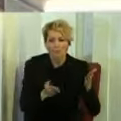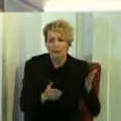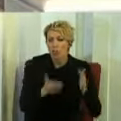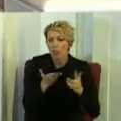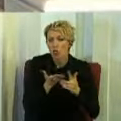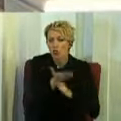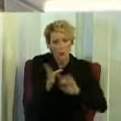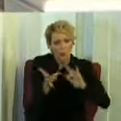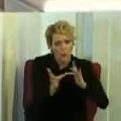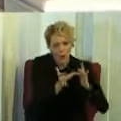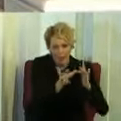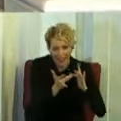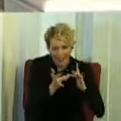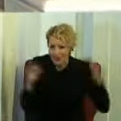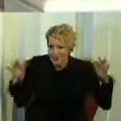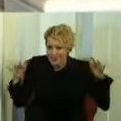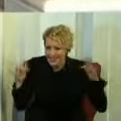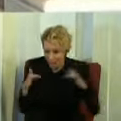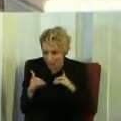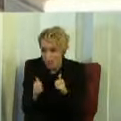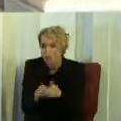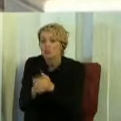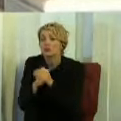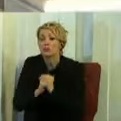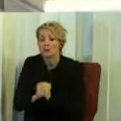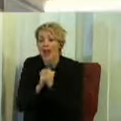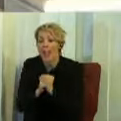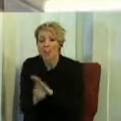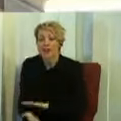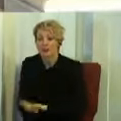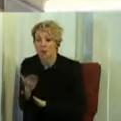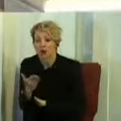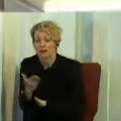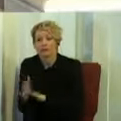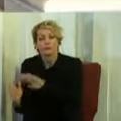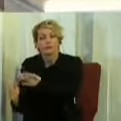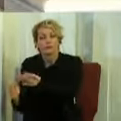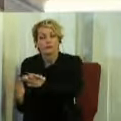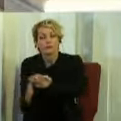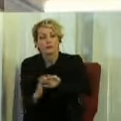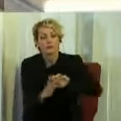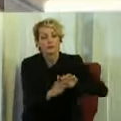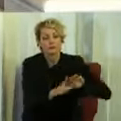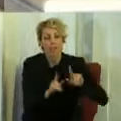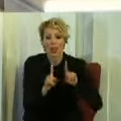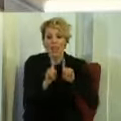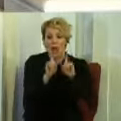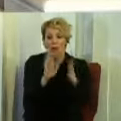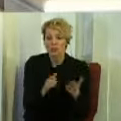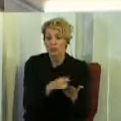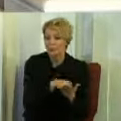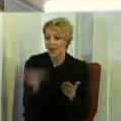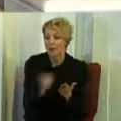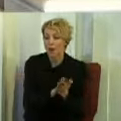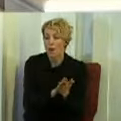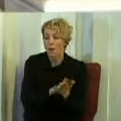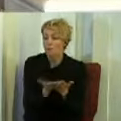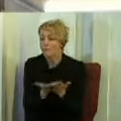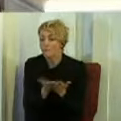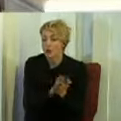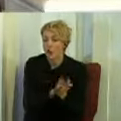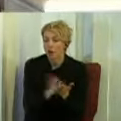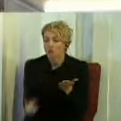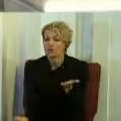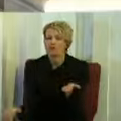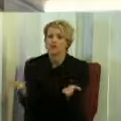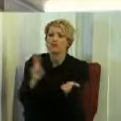the world as we gather in worship this morning. Our ushers have passed out the welcome tablet, so please do sign in for us, whether this is your first time with